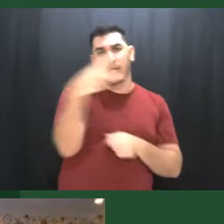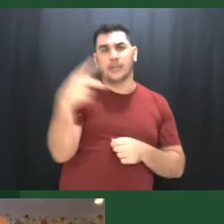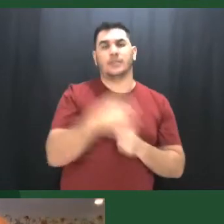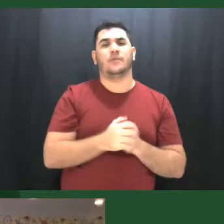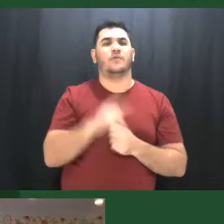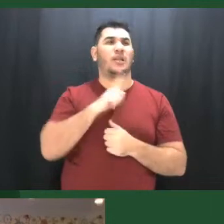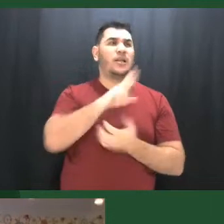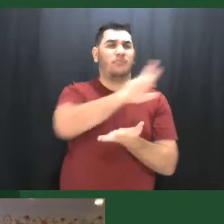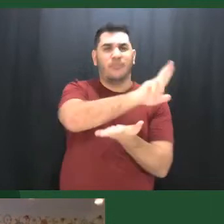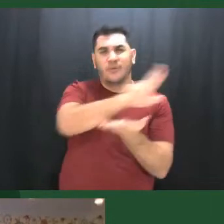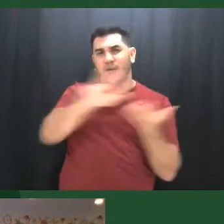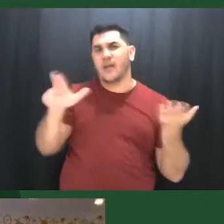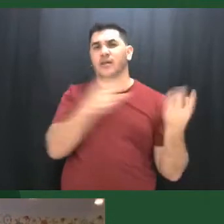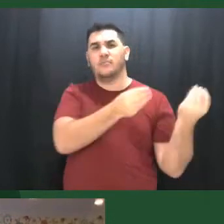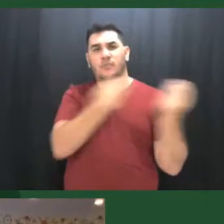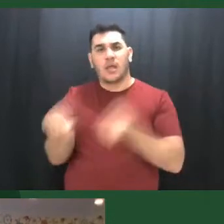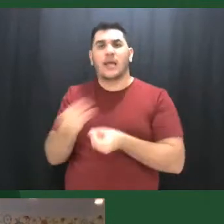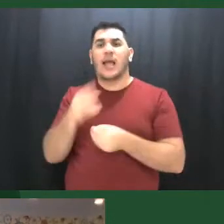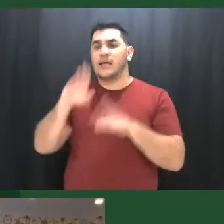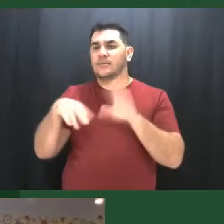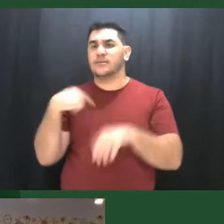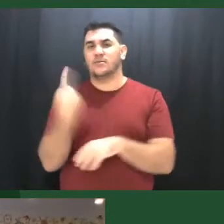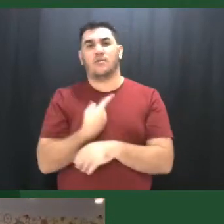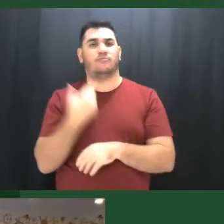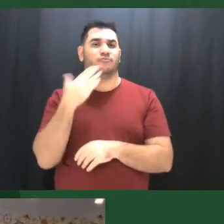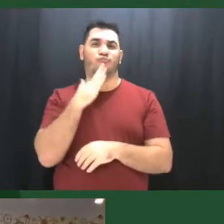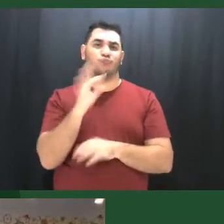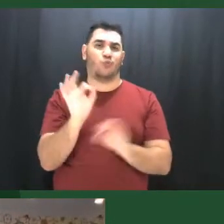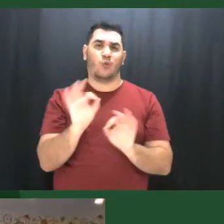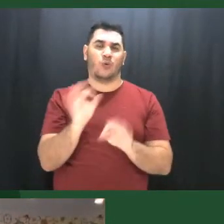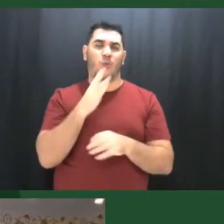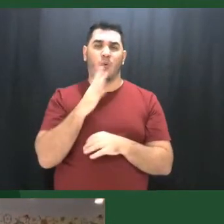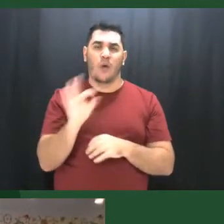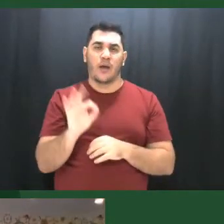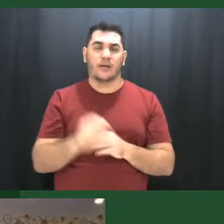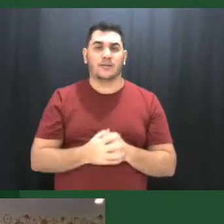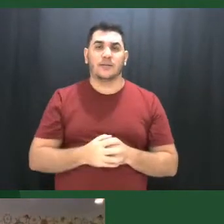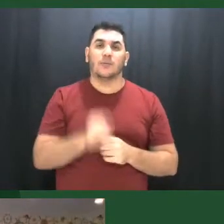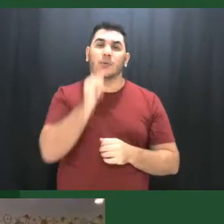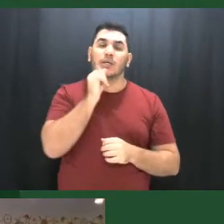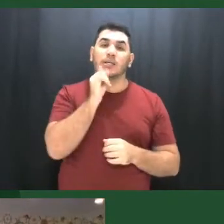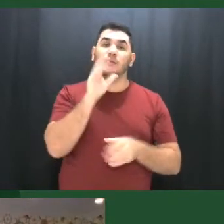know we can adjust the seat, we can adjust the heating, we can adjust the